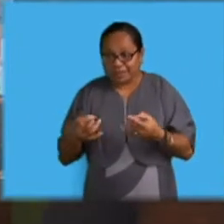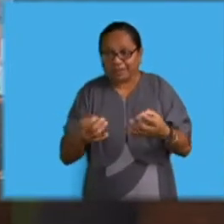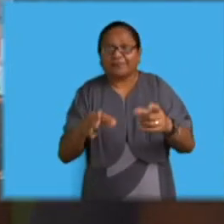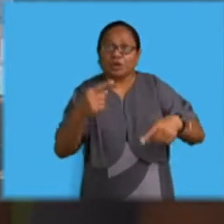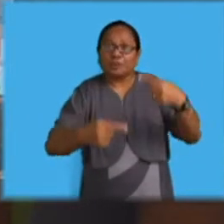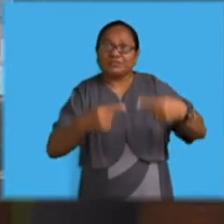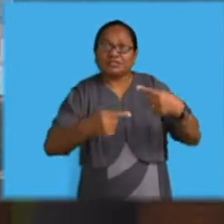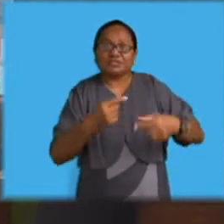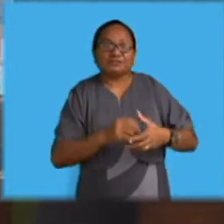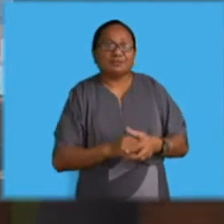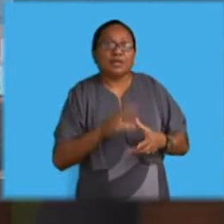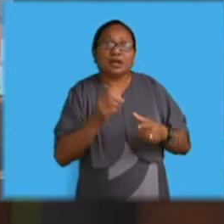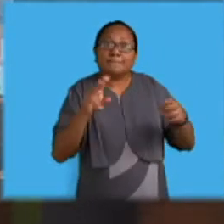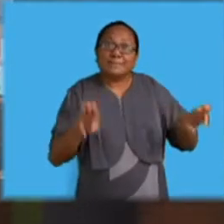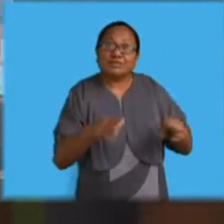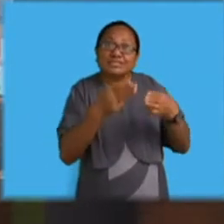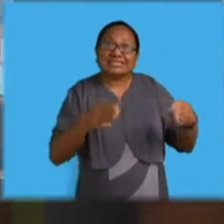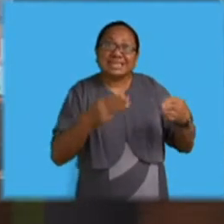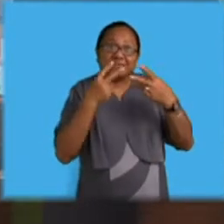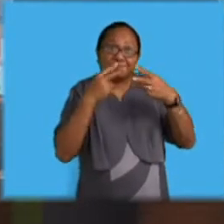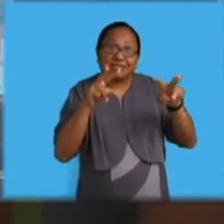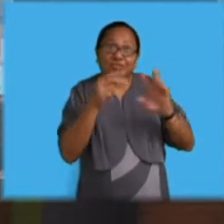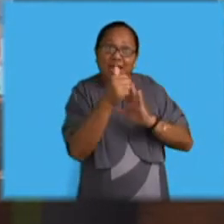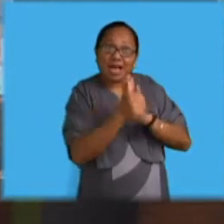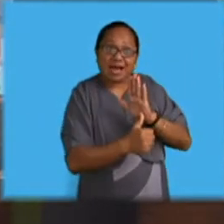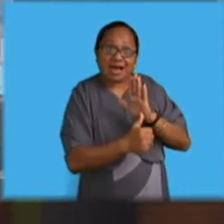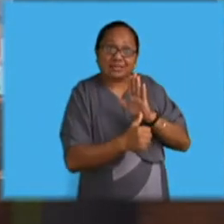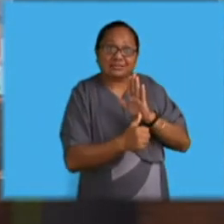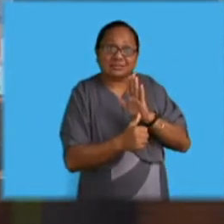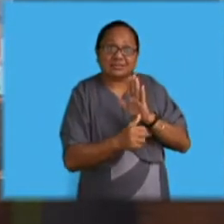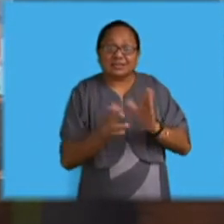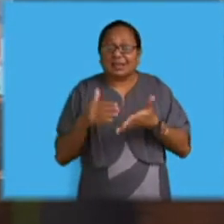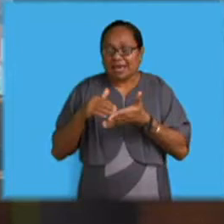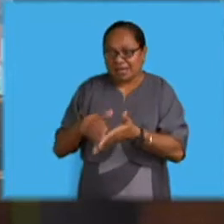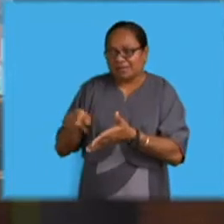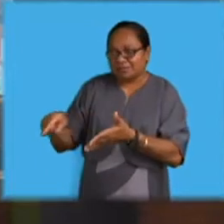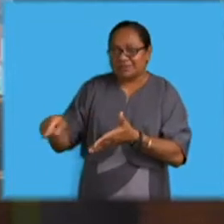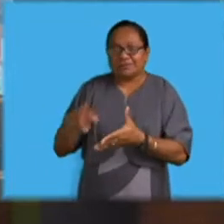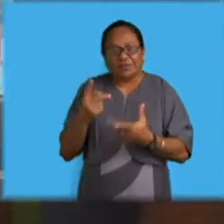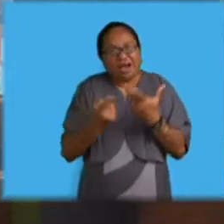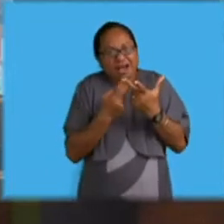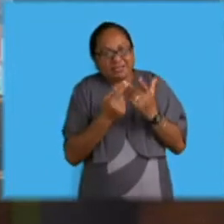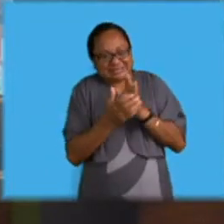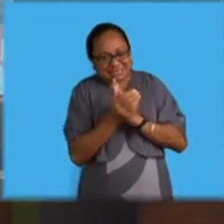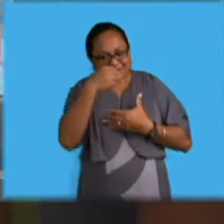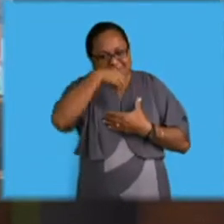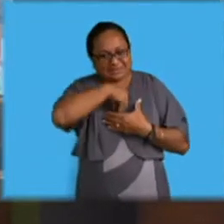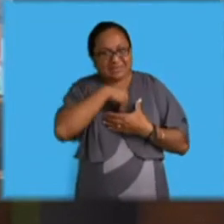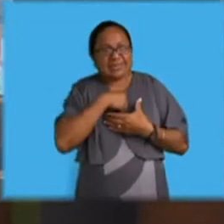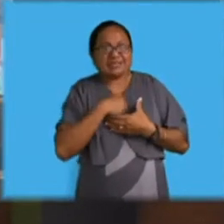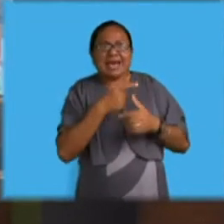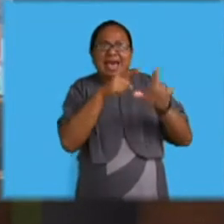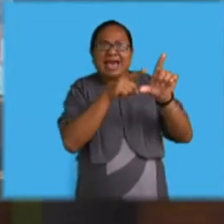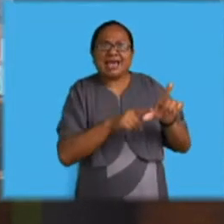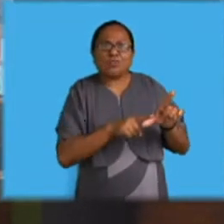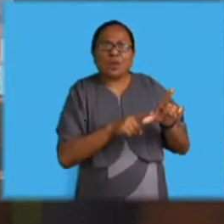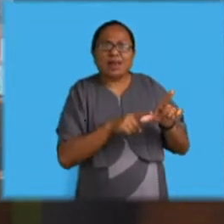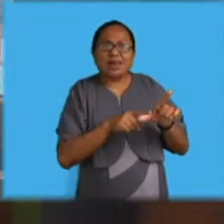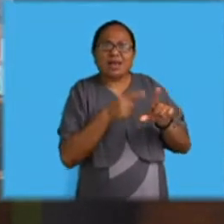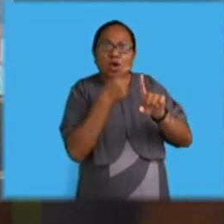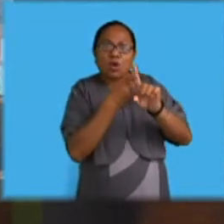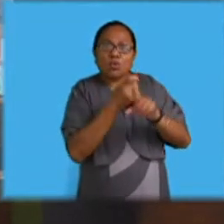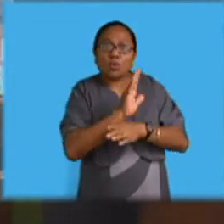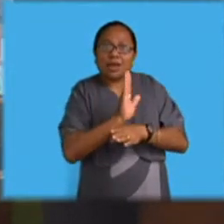Honorable Deputy Speaker, music and visual arts taps into the child's innate capabilities. The annual Kula Film Awards